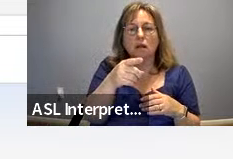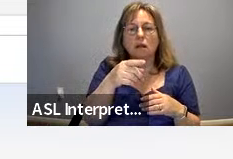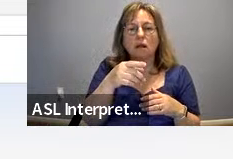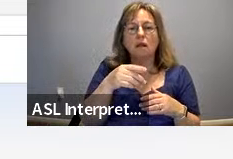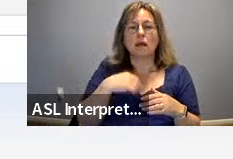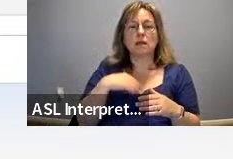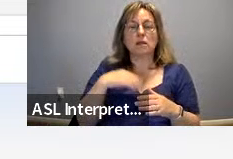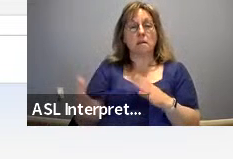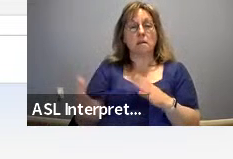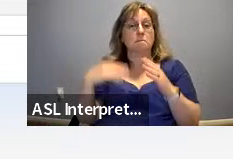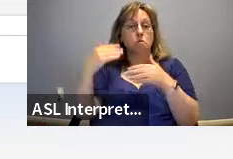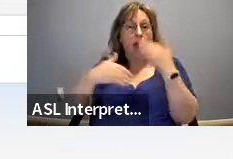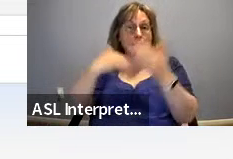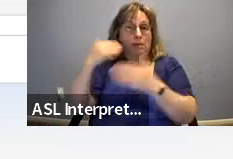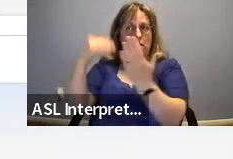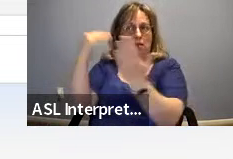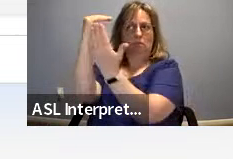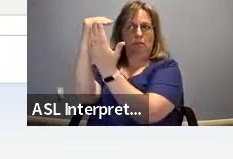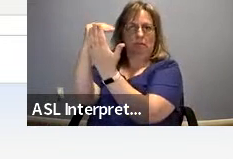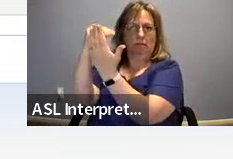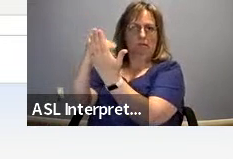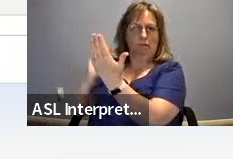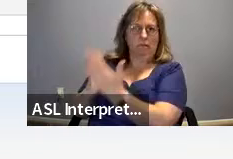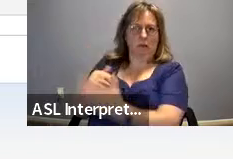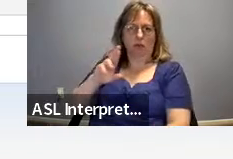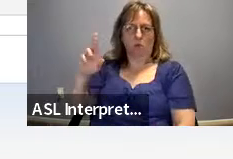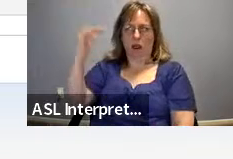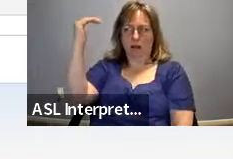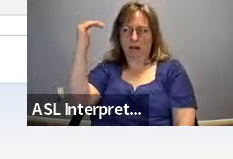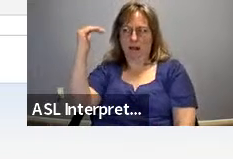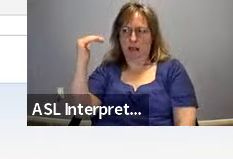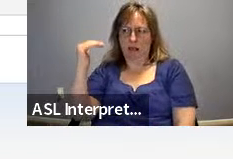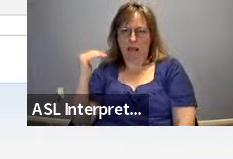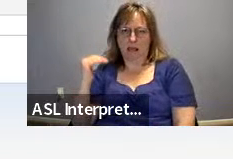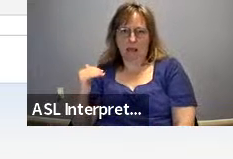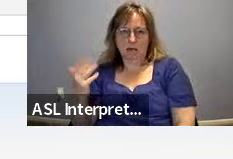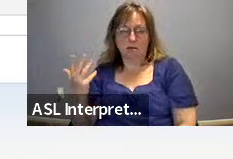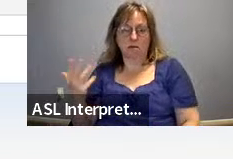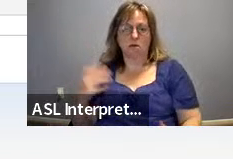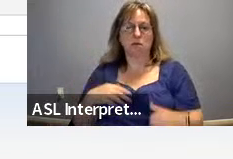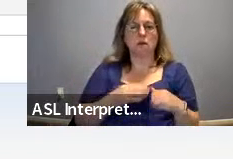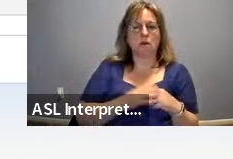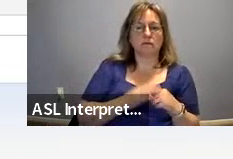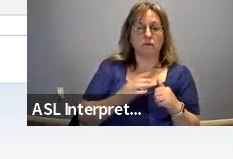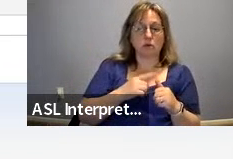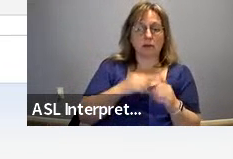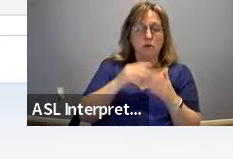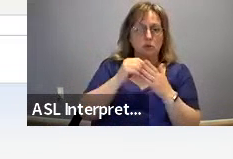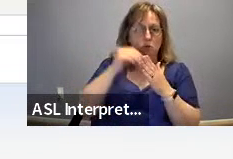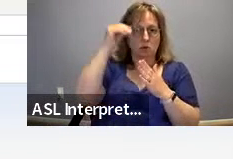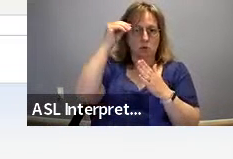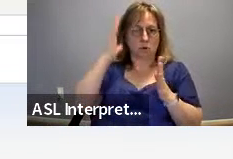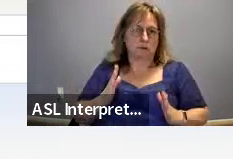the different pages of information and take action. So the first one is student information.